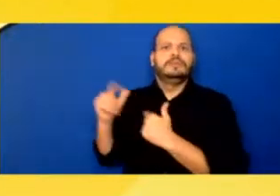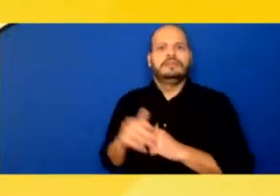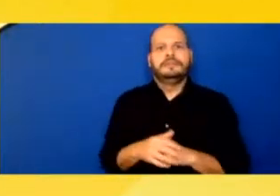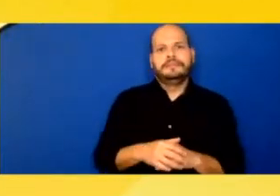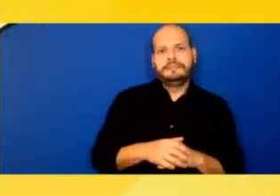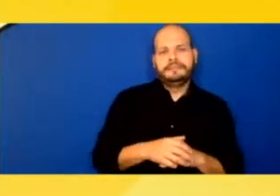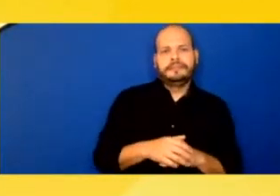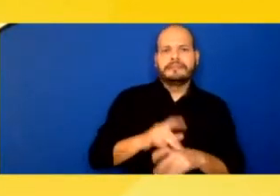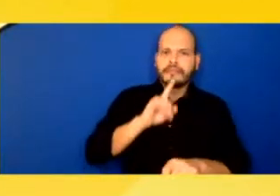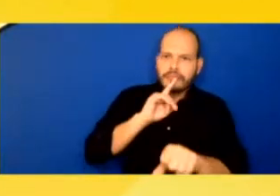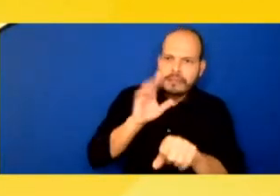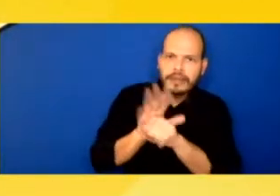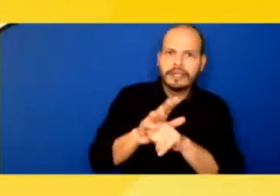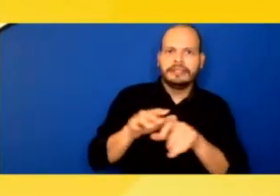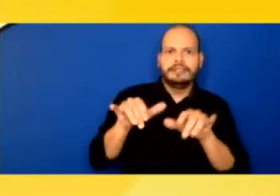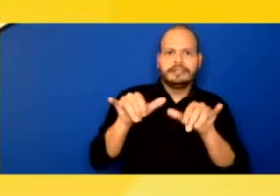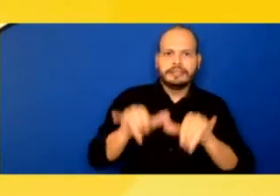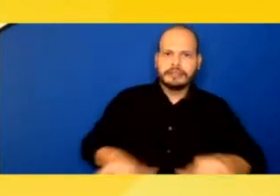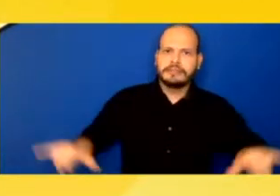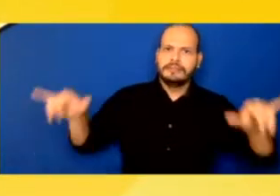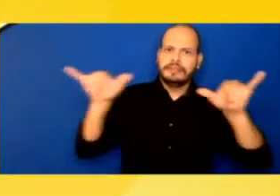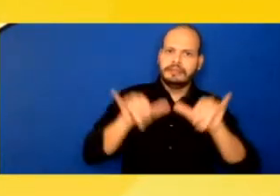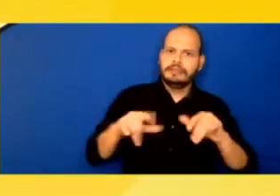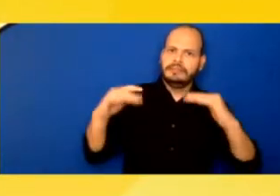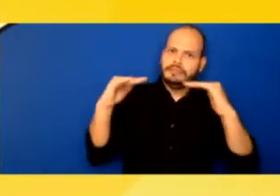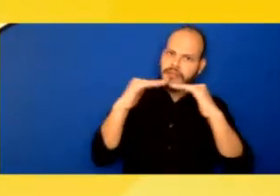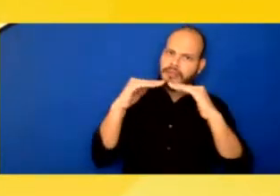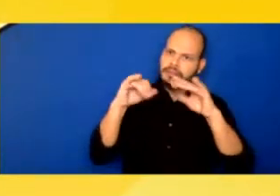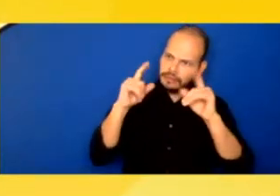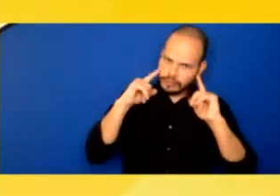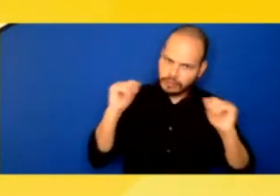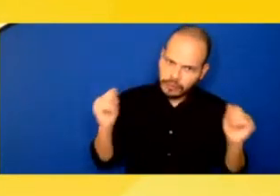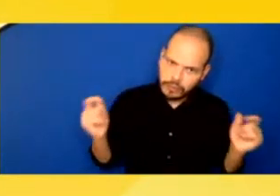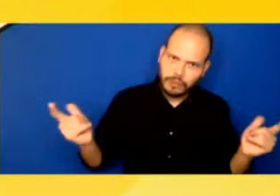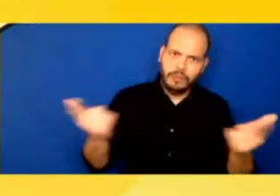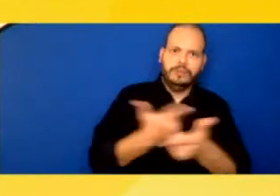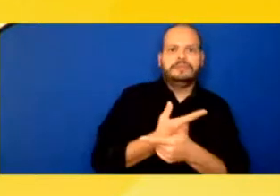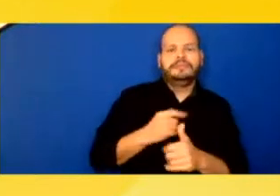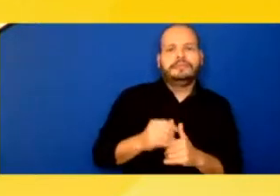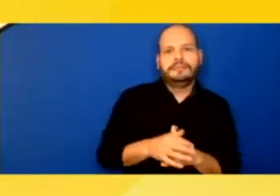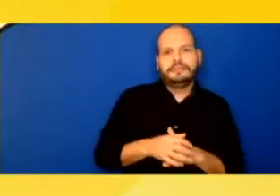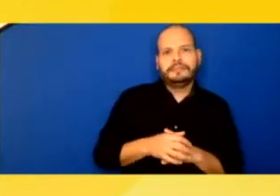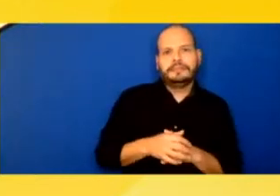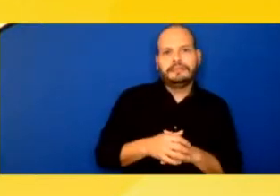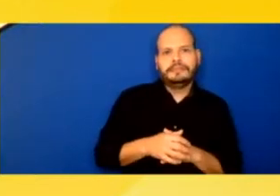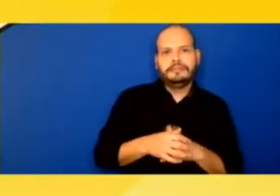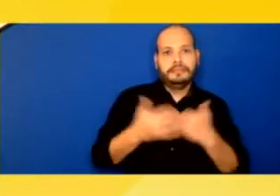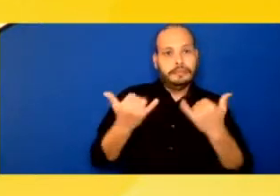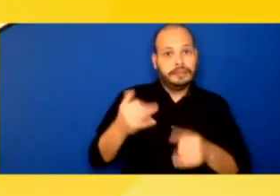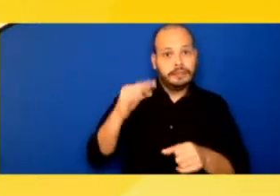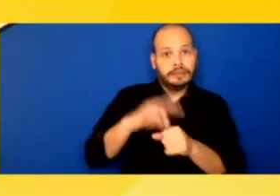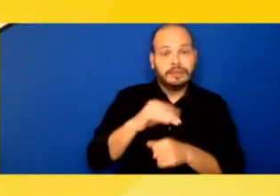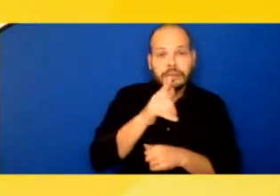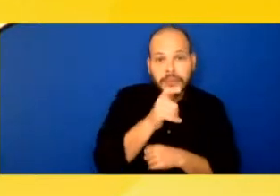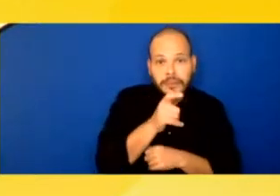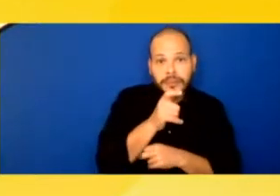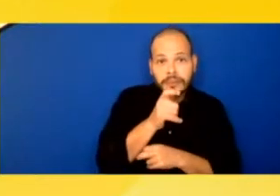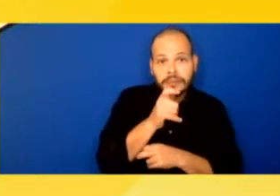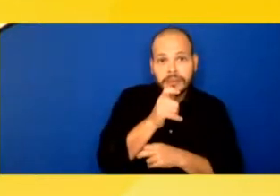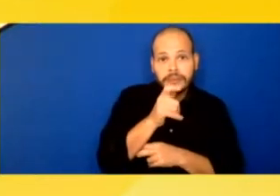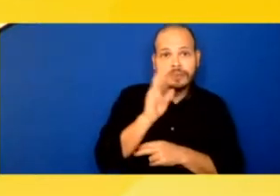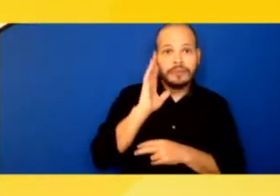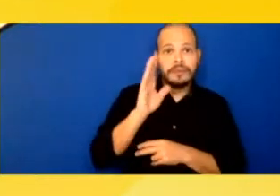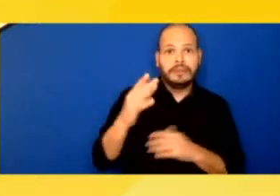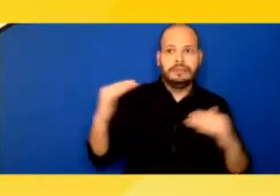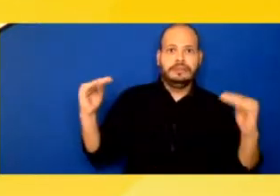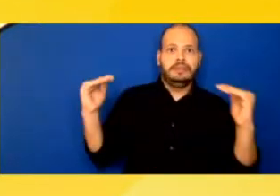this election. Who has the right to life to the fullest? Jesus starts his public ministry by declaring, I've been anointed